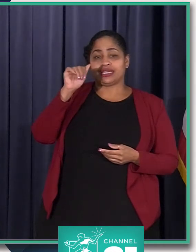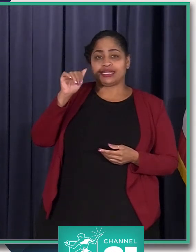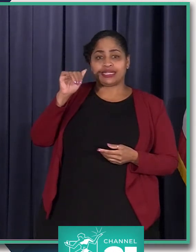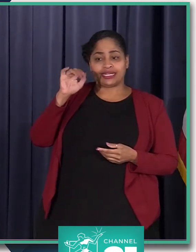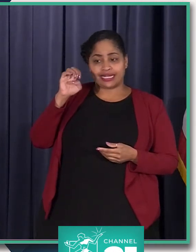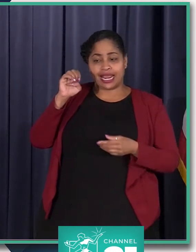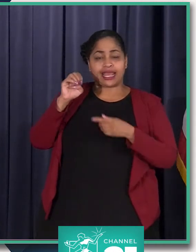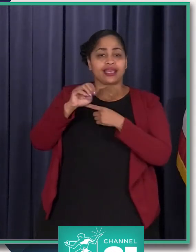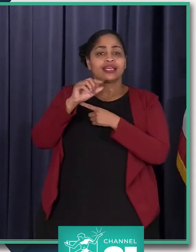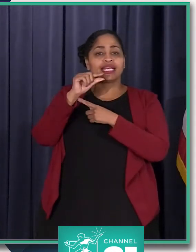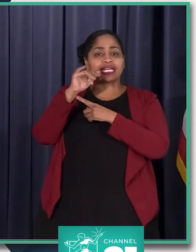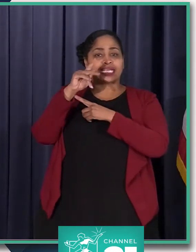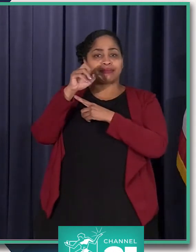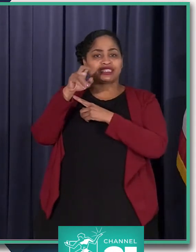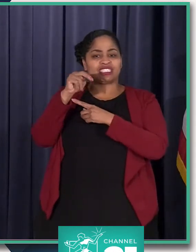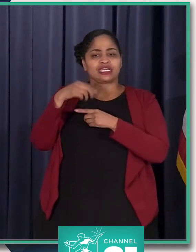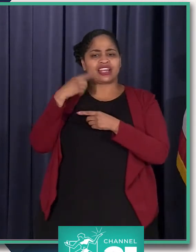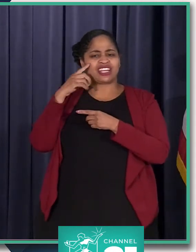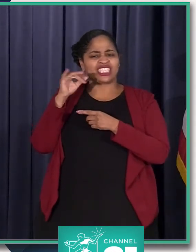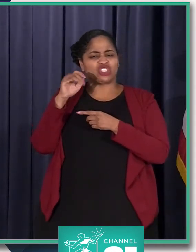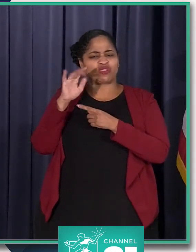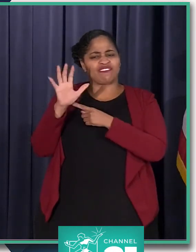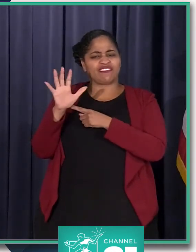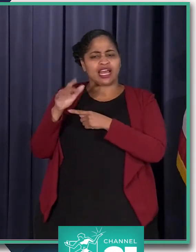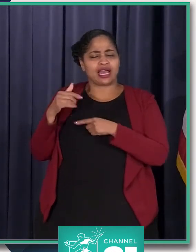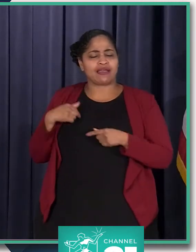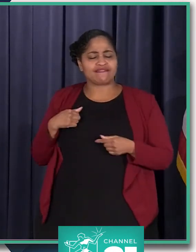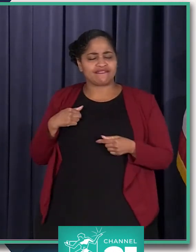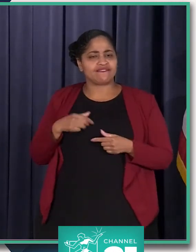Boston Edison, and I think that would be District 5. Right.